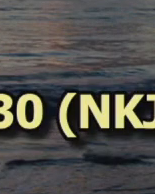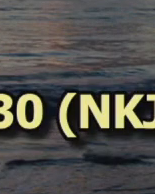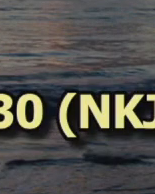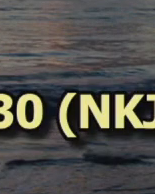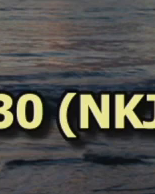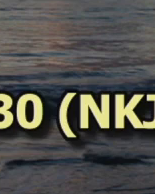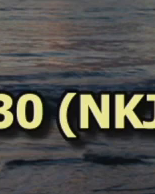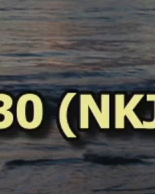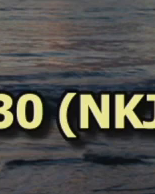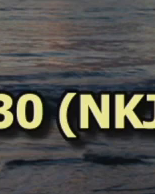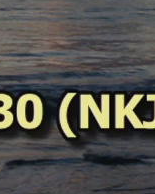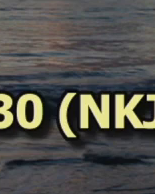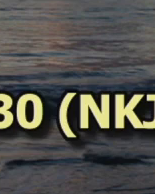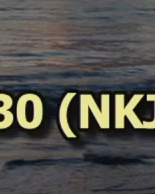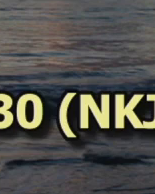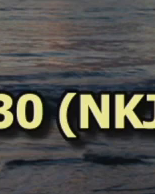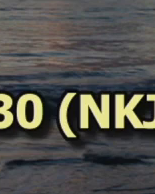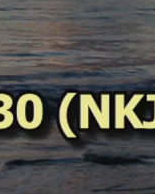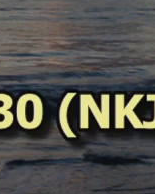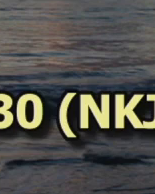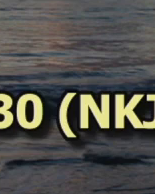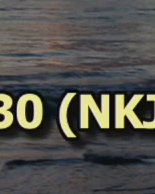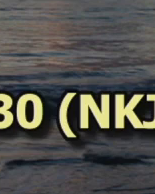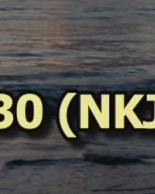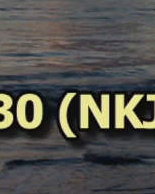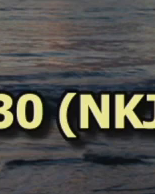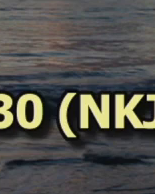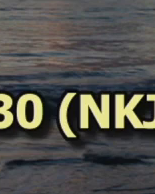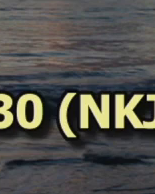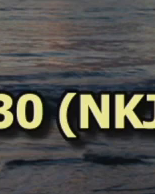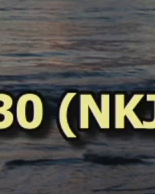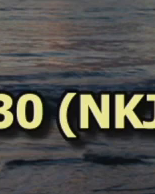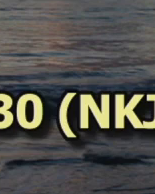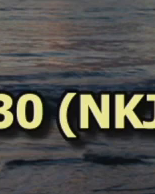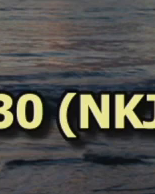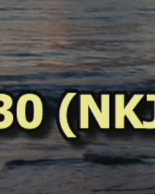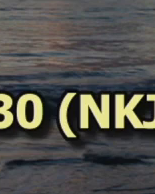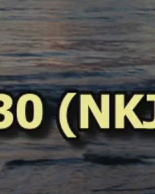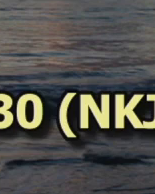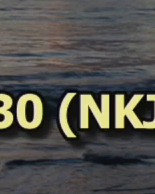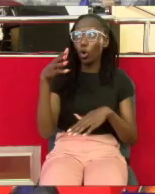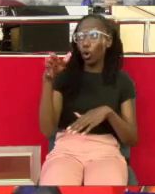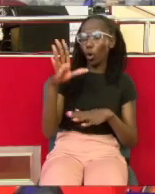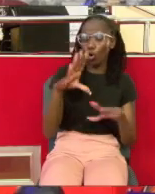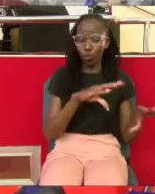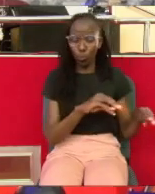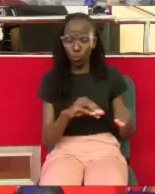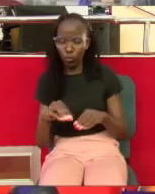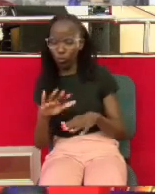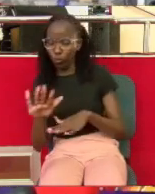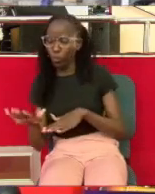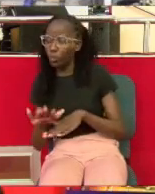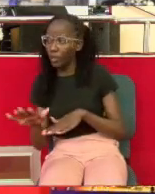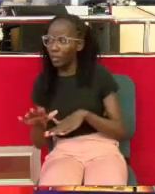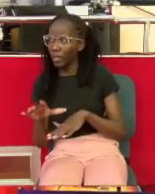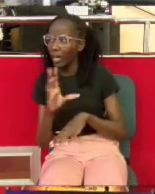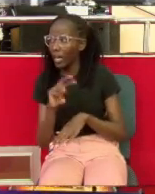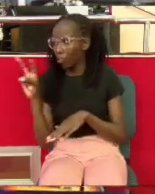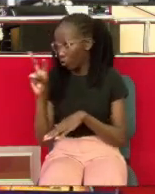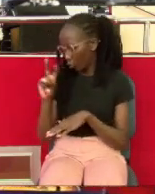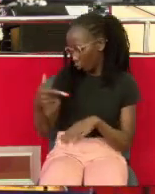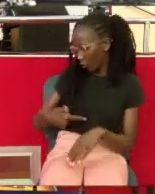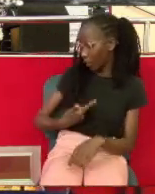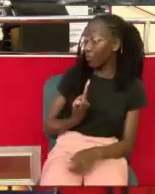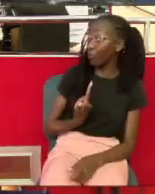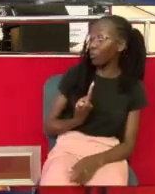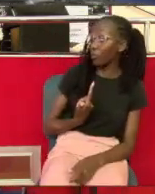I decrease. Na mimi nikaweza kupungua. It is when the Lord takes you to a place. Ni wakati Bwana anakupeleka mahali. And you look at yourself. Na